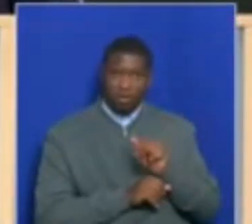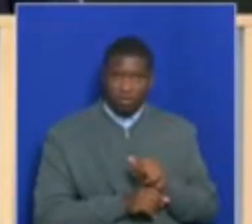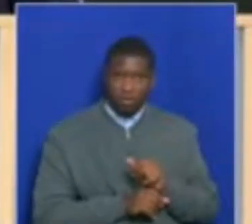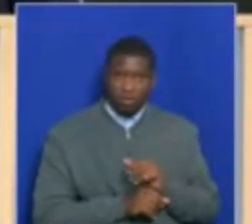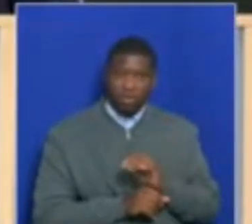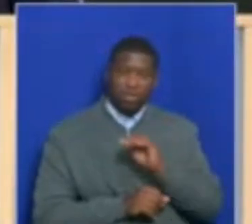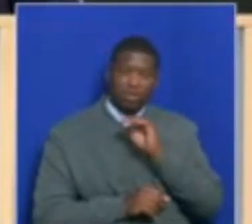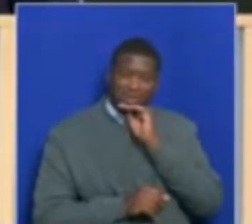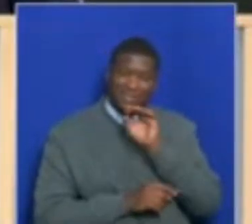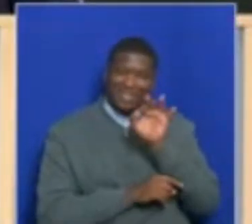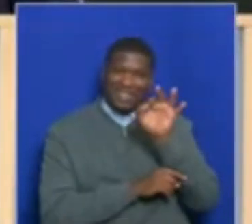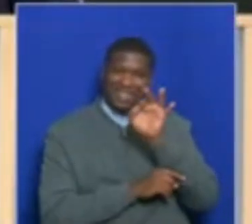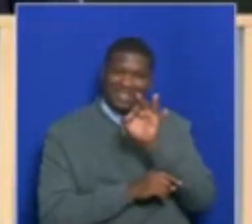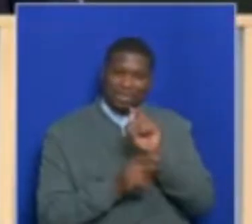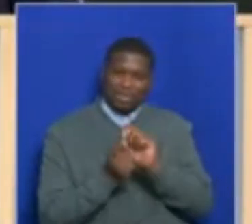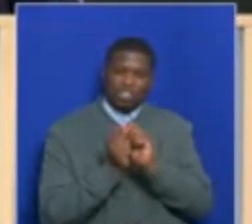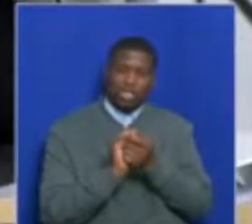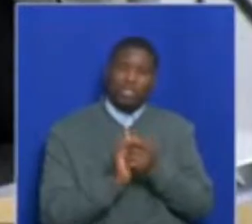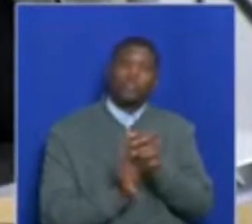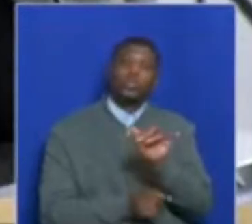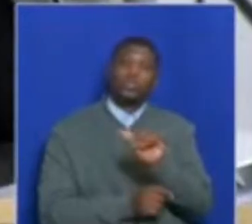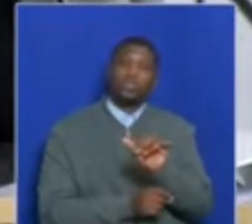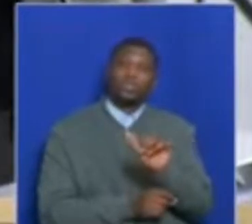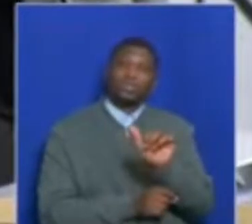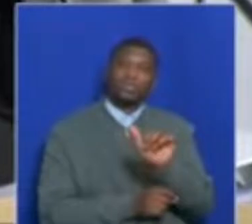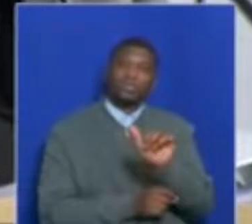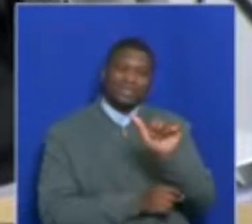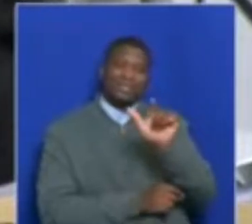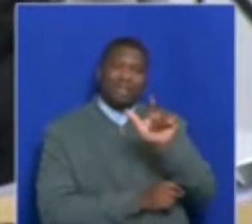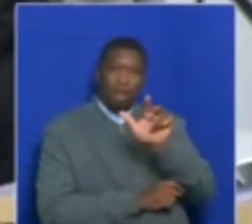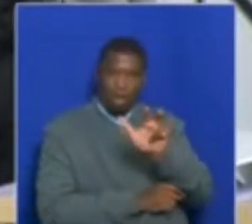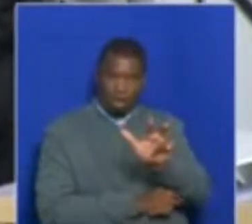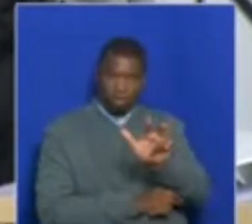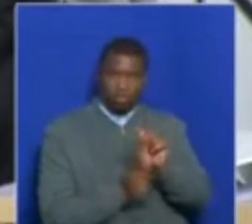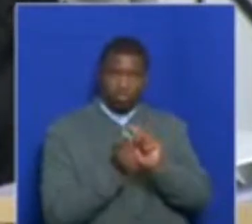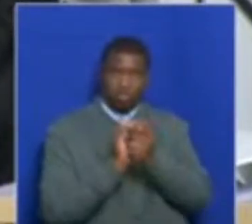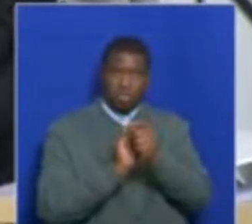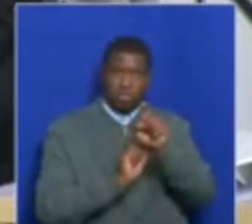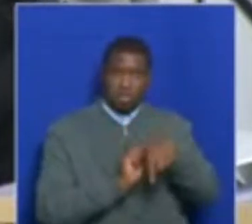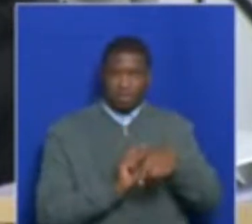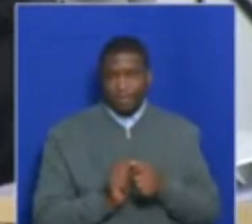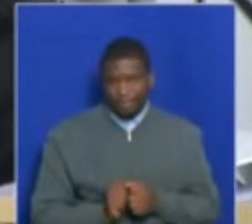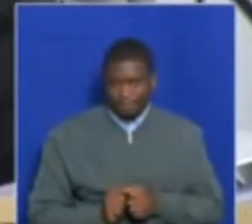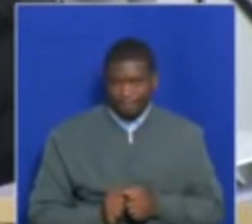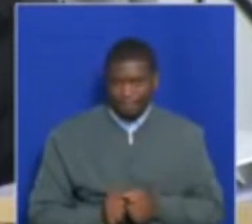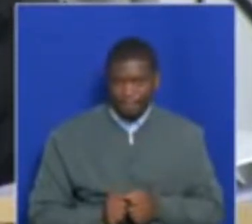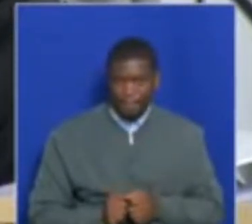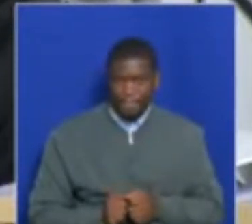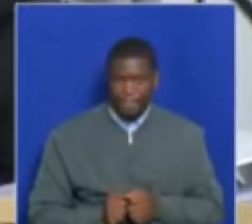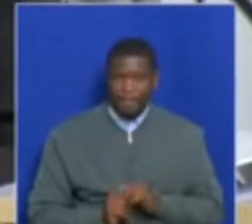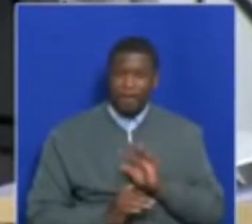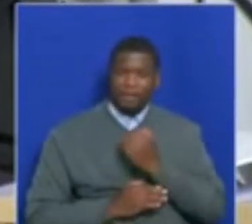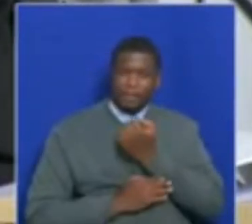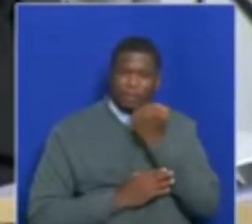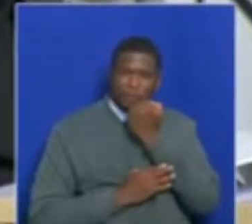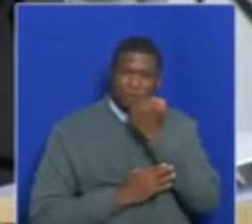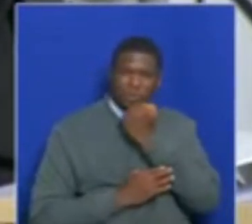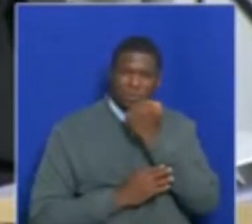the 673 to 678. 678, that's correct. My apologies for that, Chair. No problem.